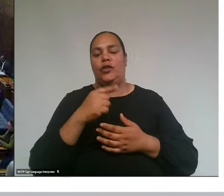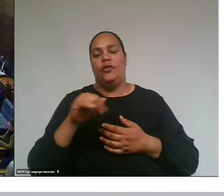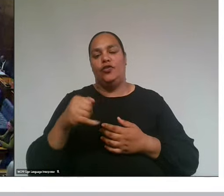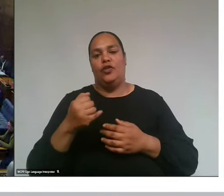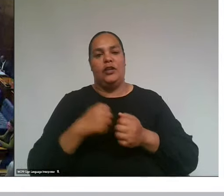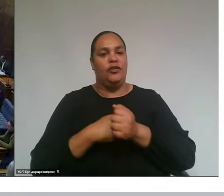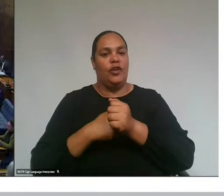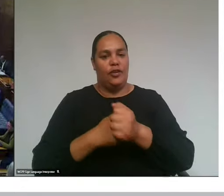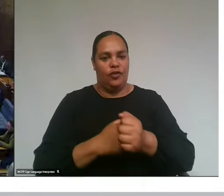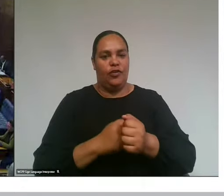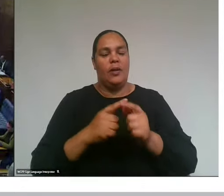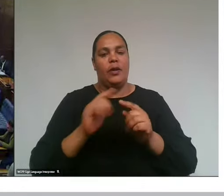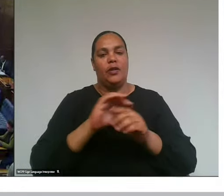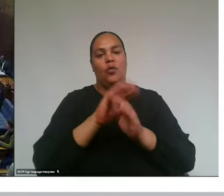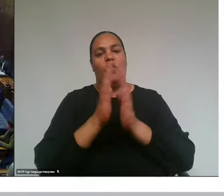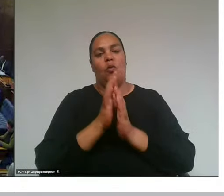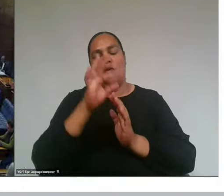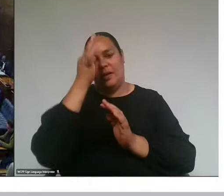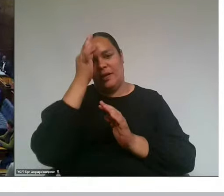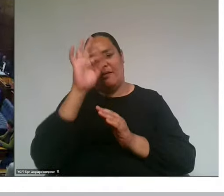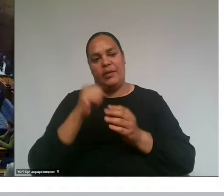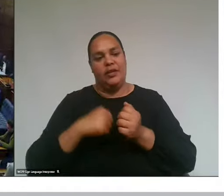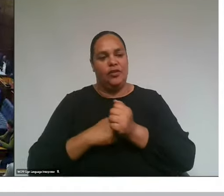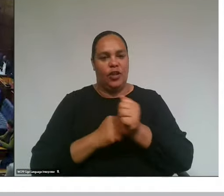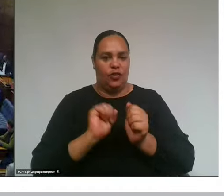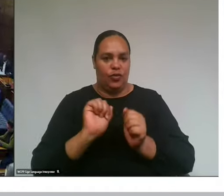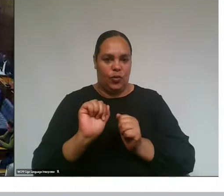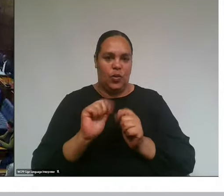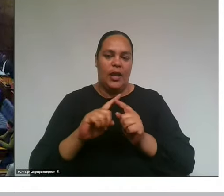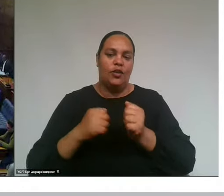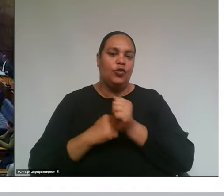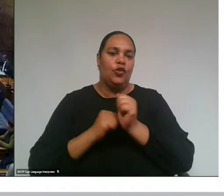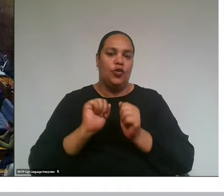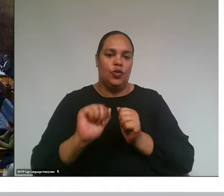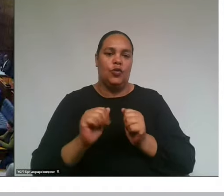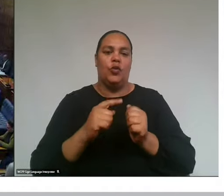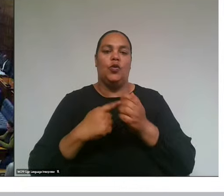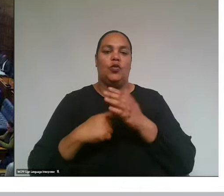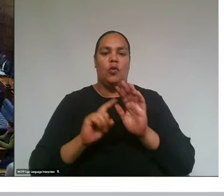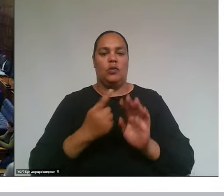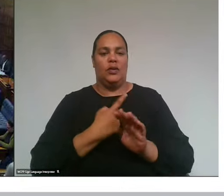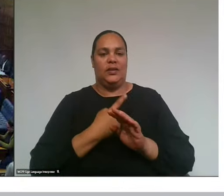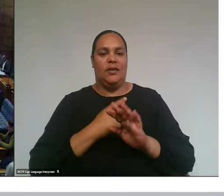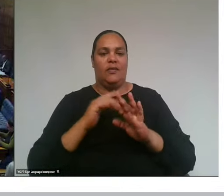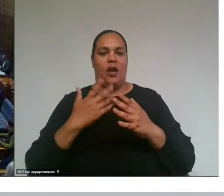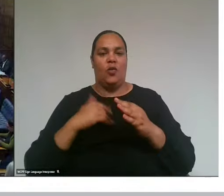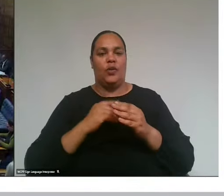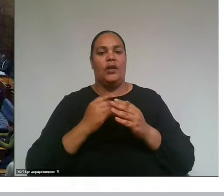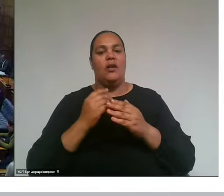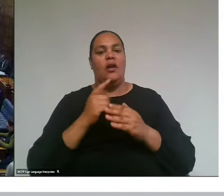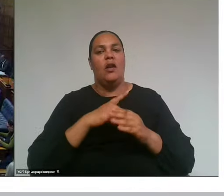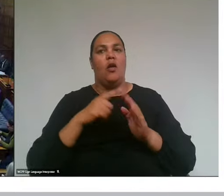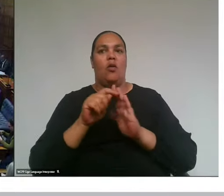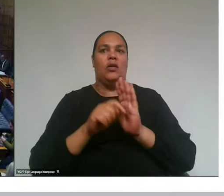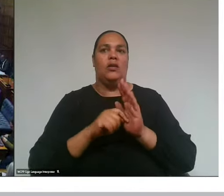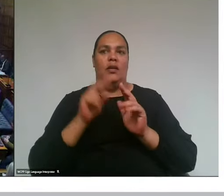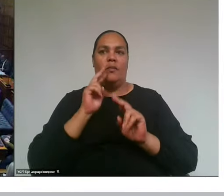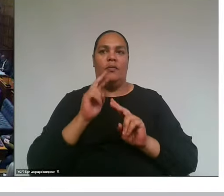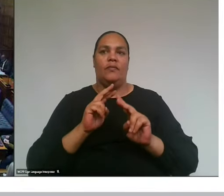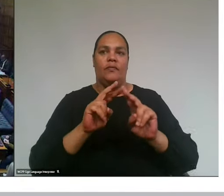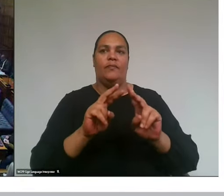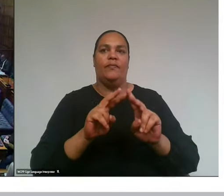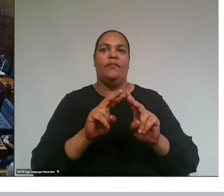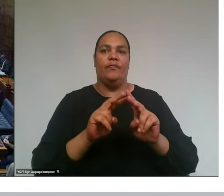is an all of government strategy and the strategy distinguish itself in that it takes a long-term view of growth